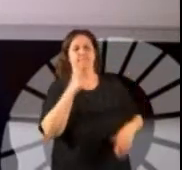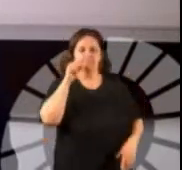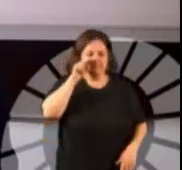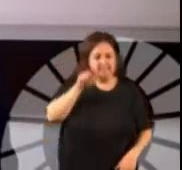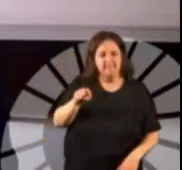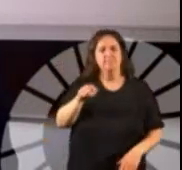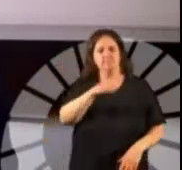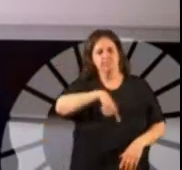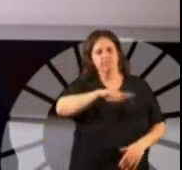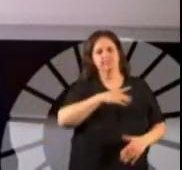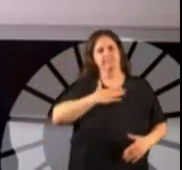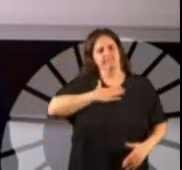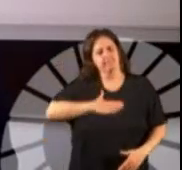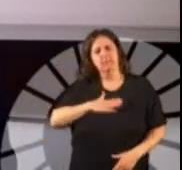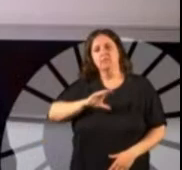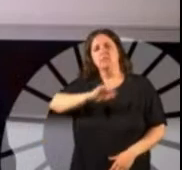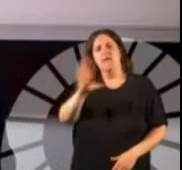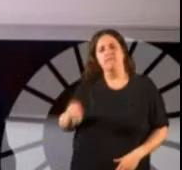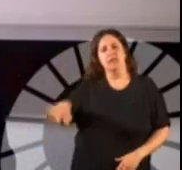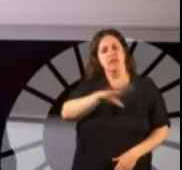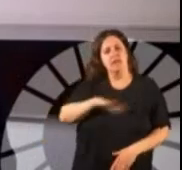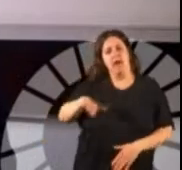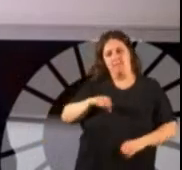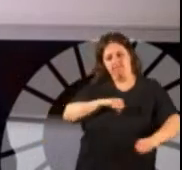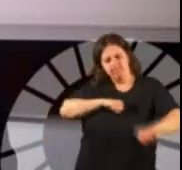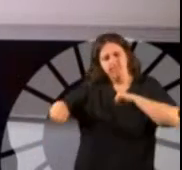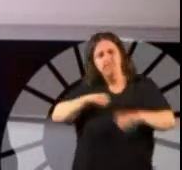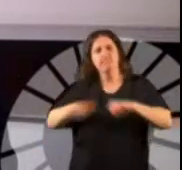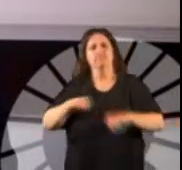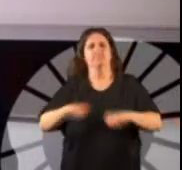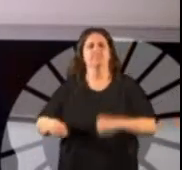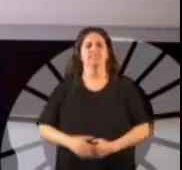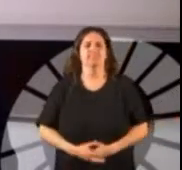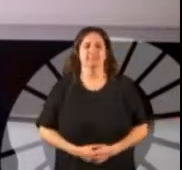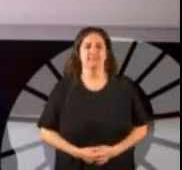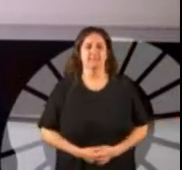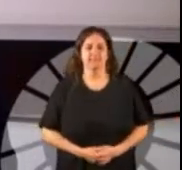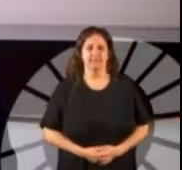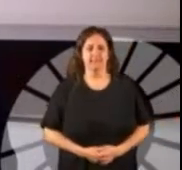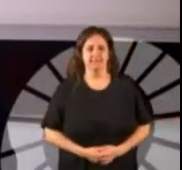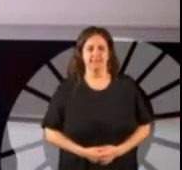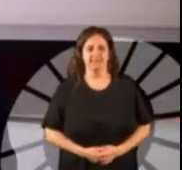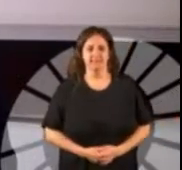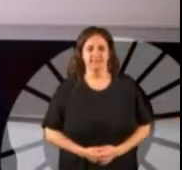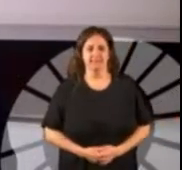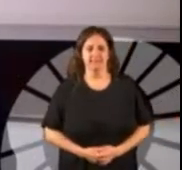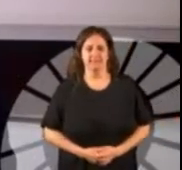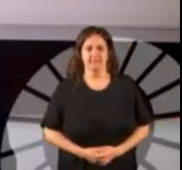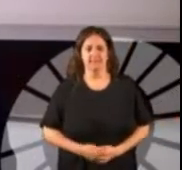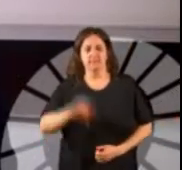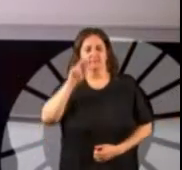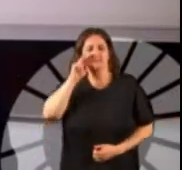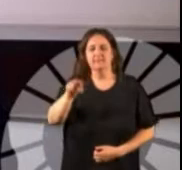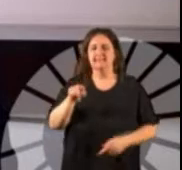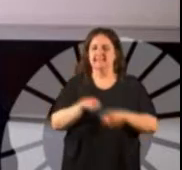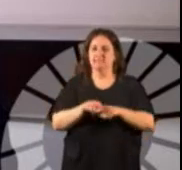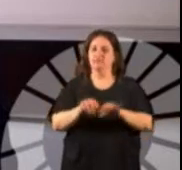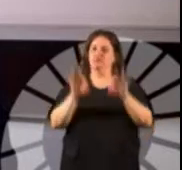injustice, and our firm conviction that equality within a generation is